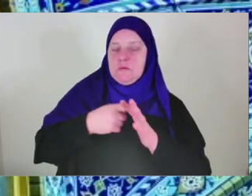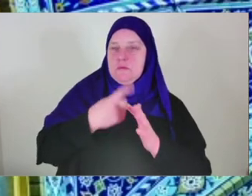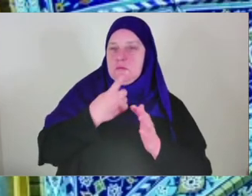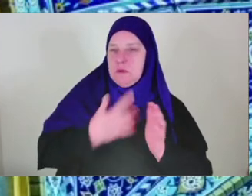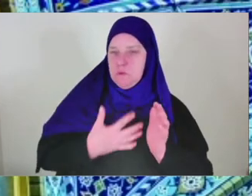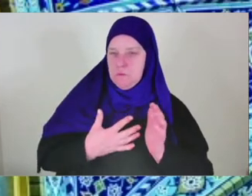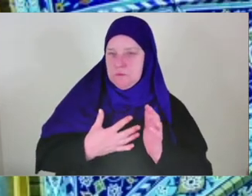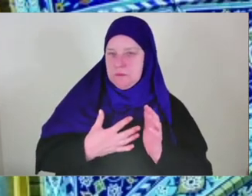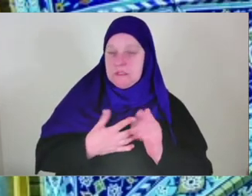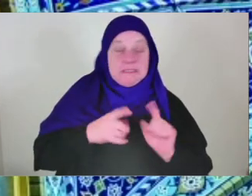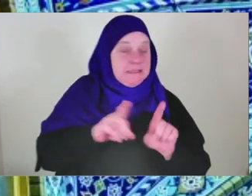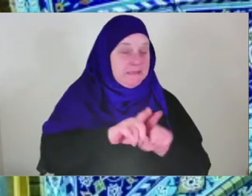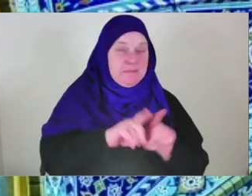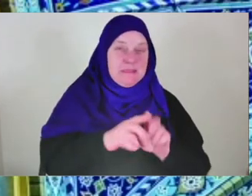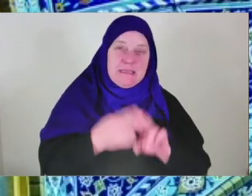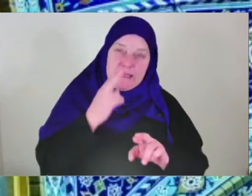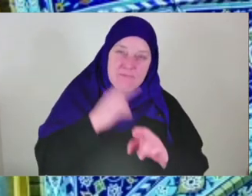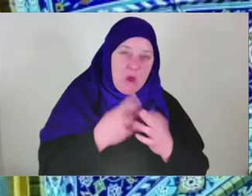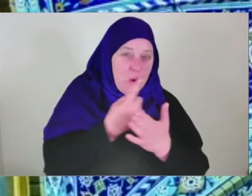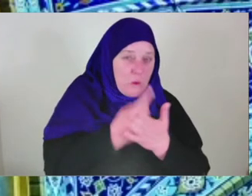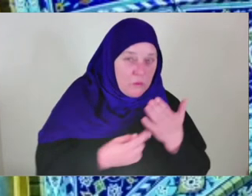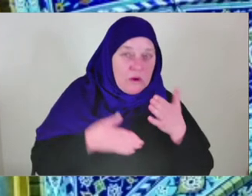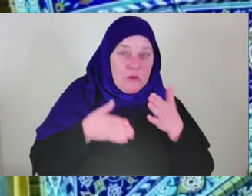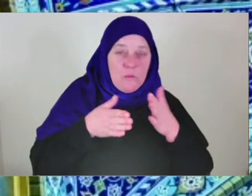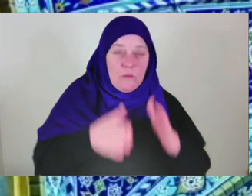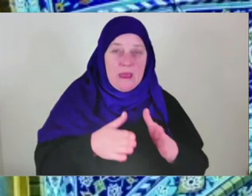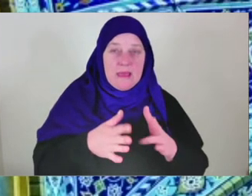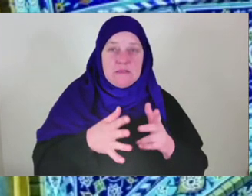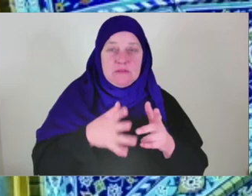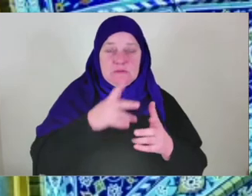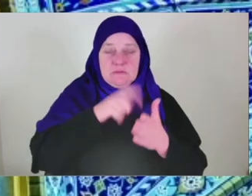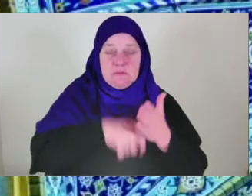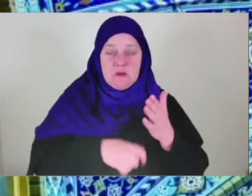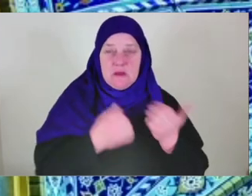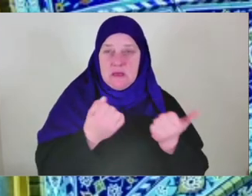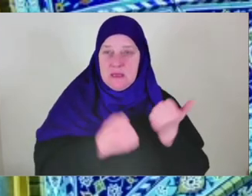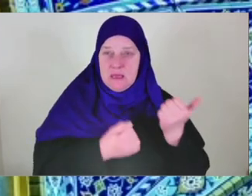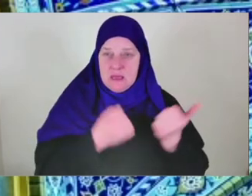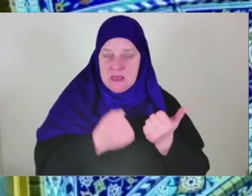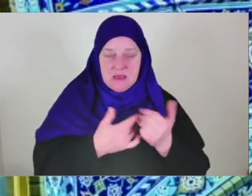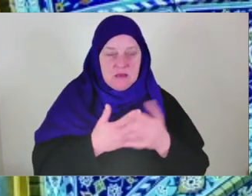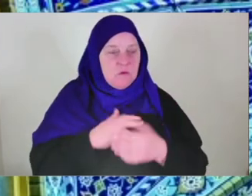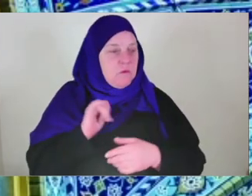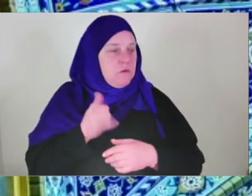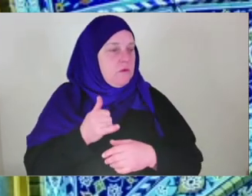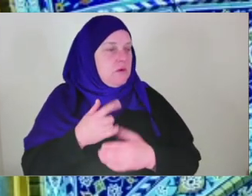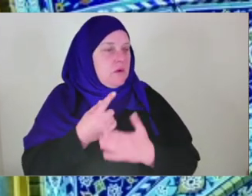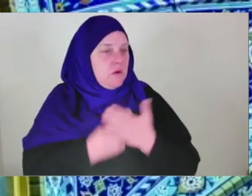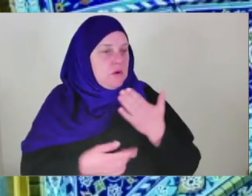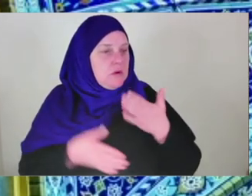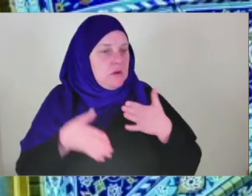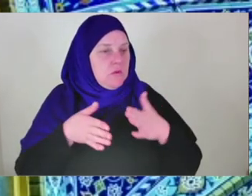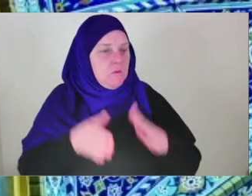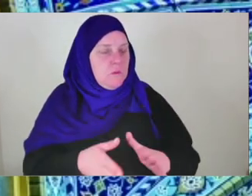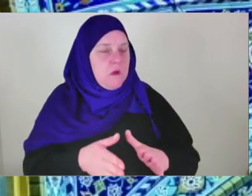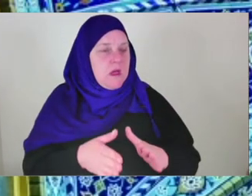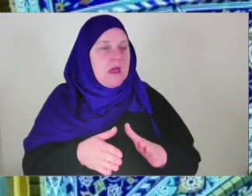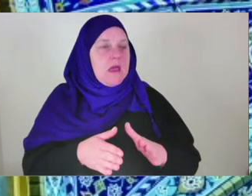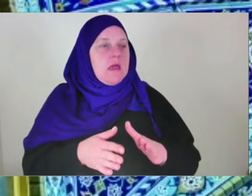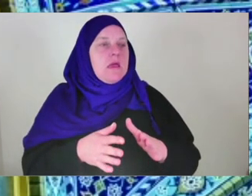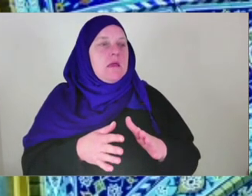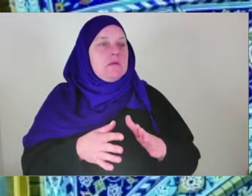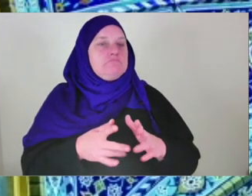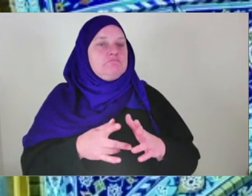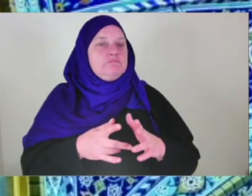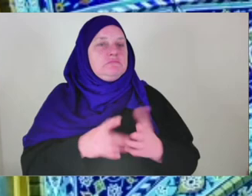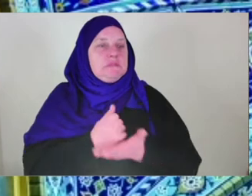to support your son or daughter at the time that they go to the uni, for example, financially, unless you start saving from now,